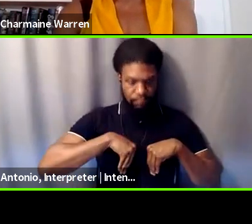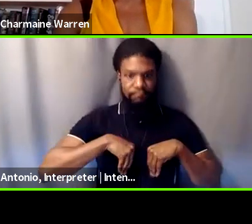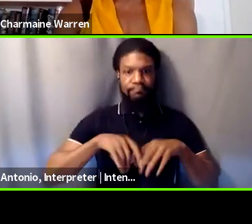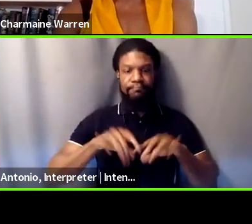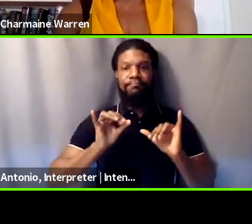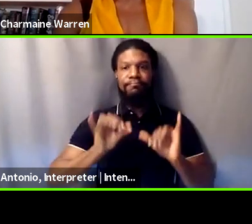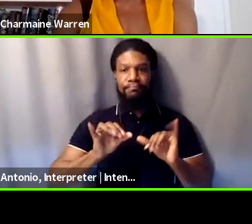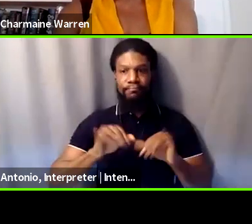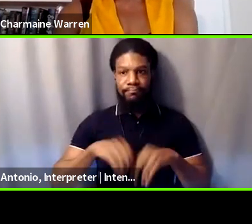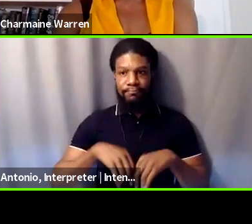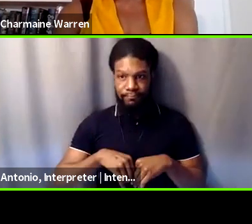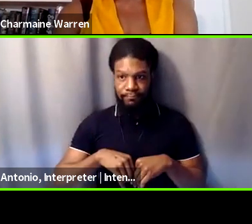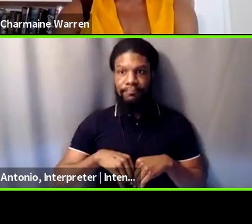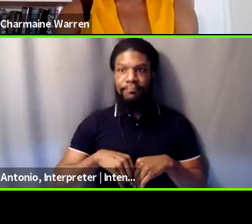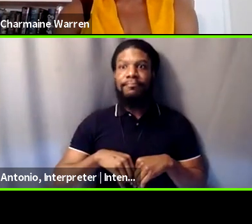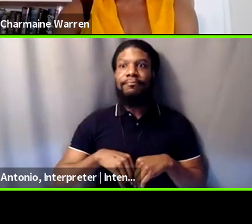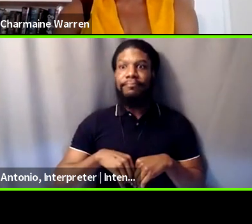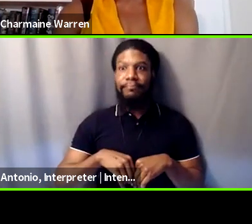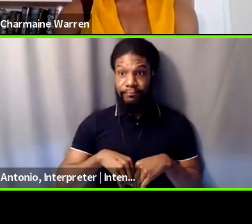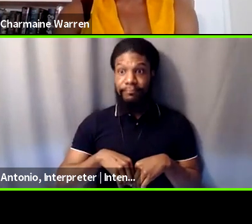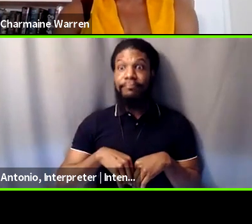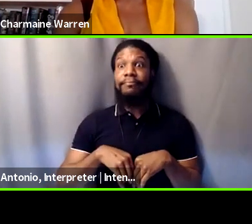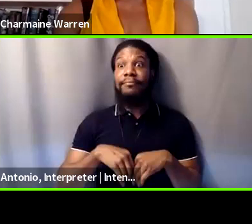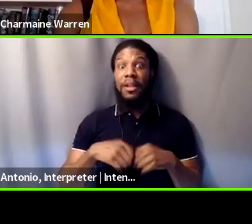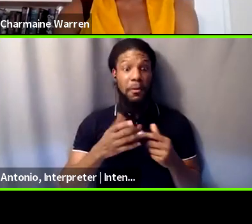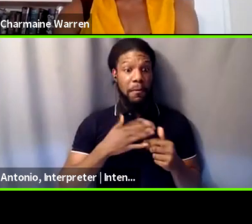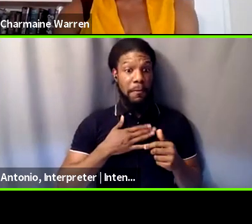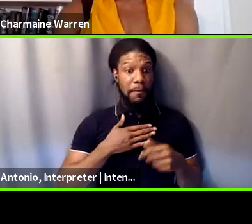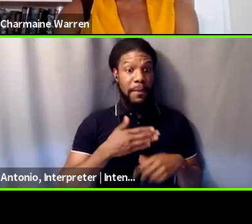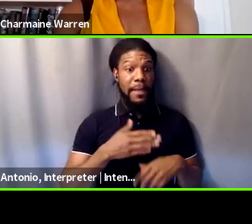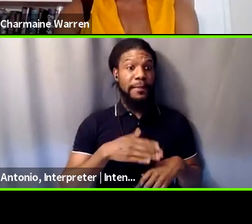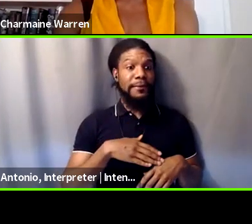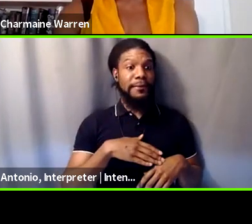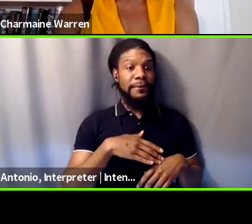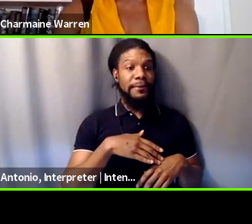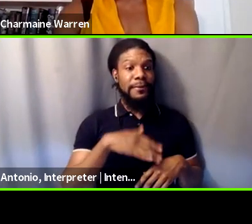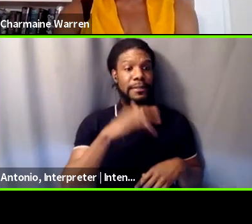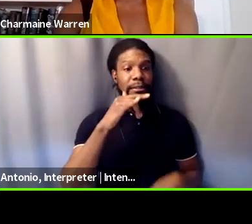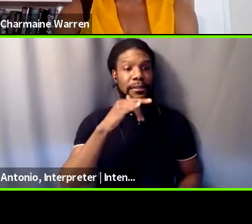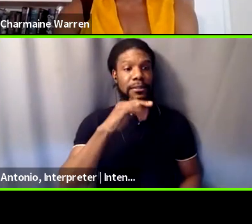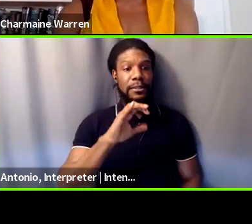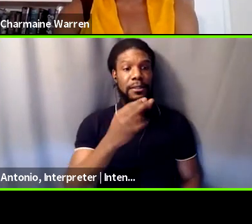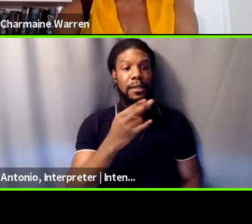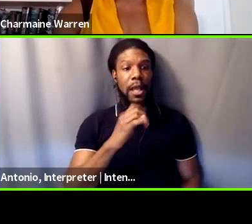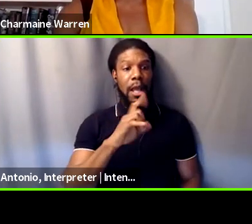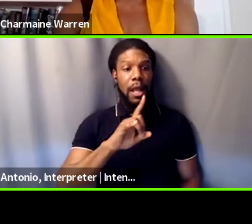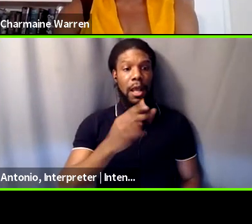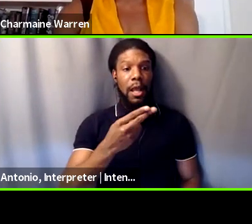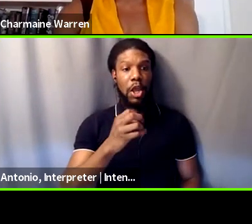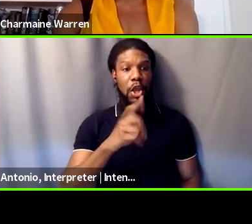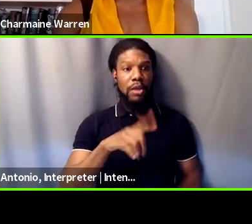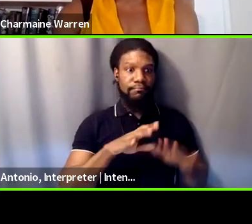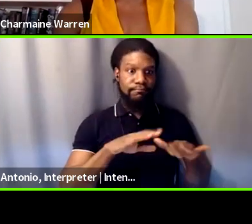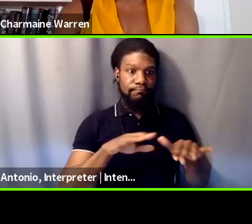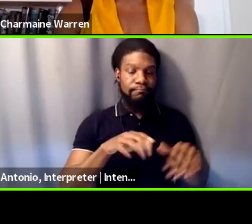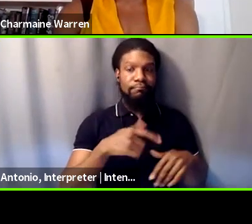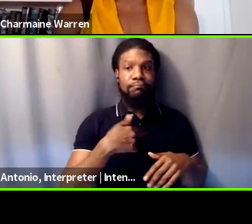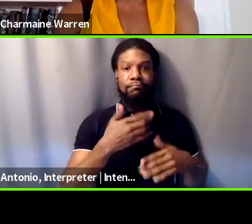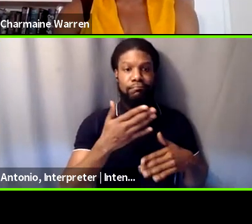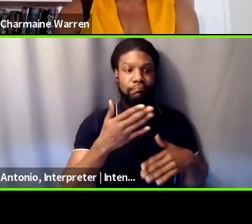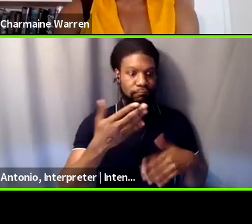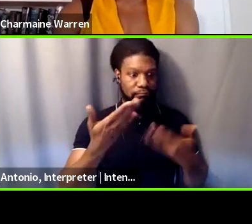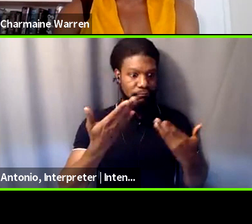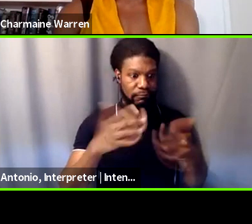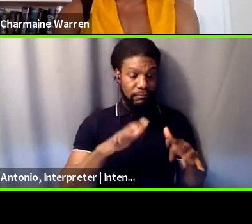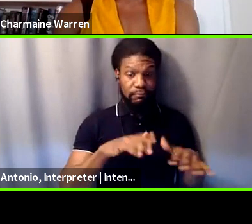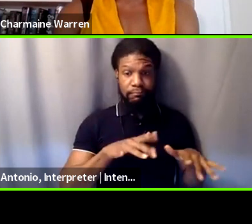after 12, finishing my childhood in the US, and then hopping on a plane and ending